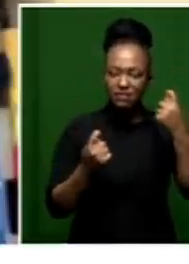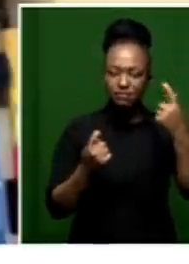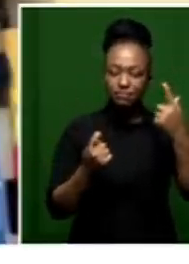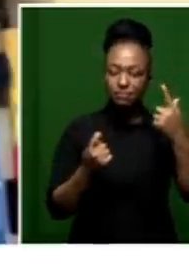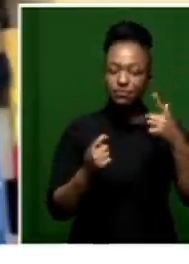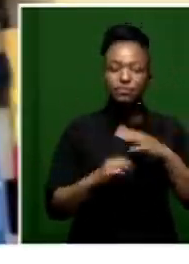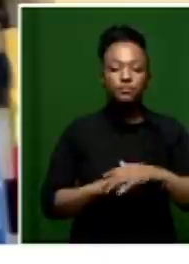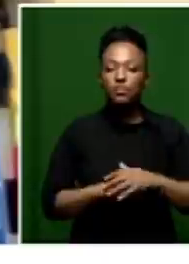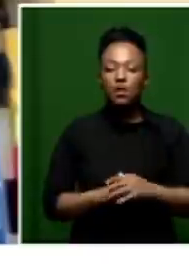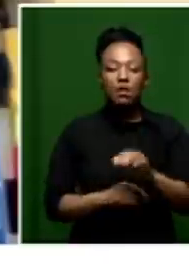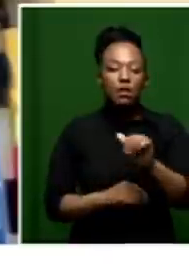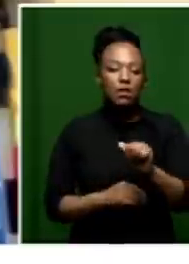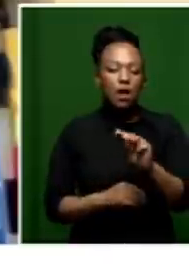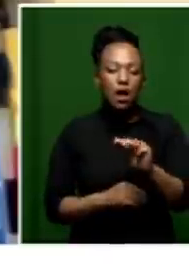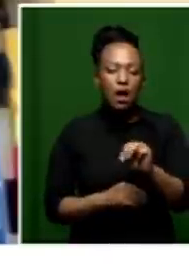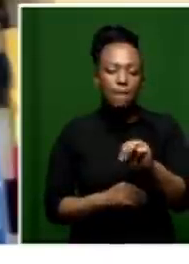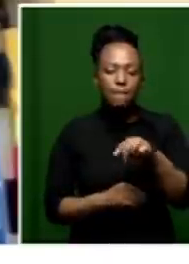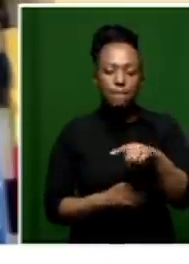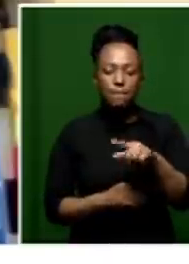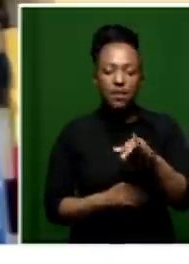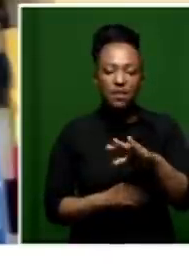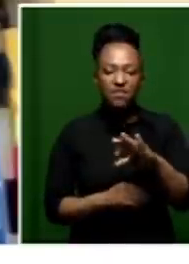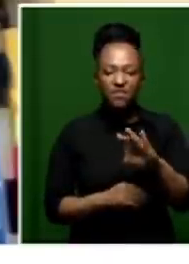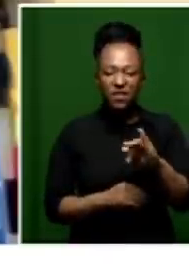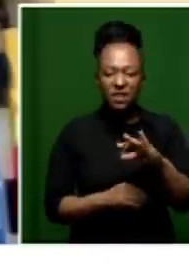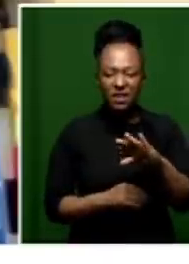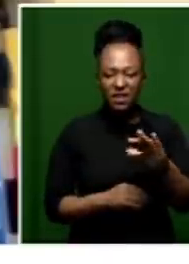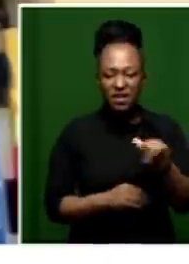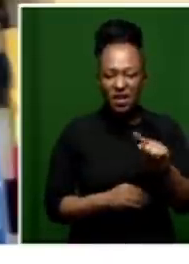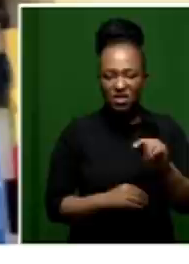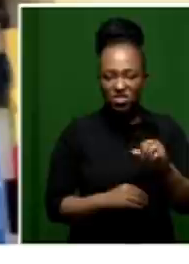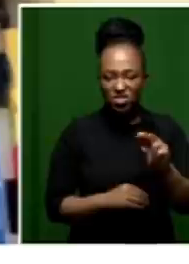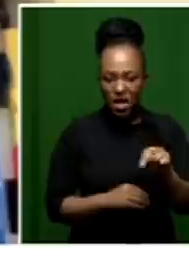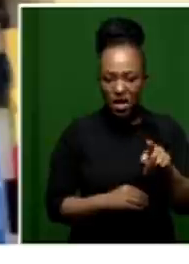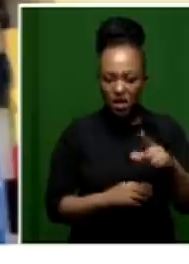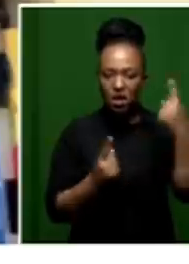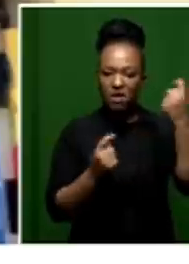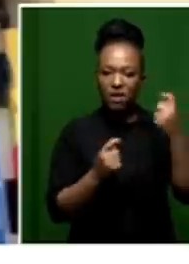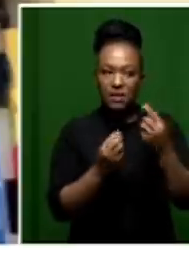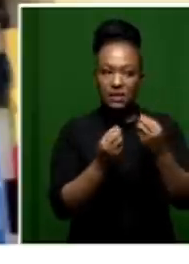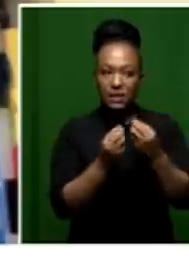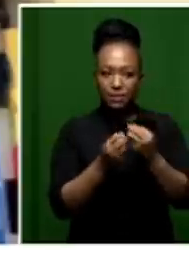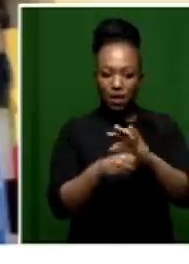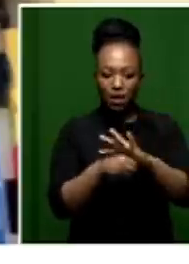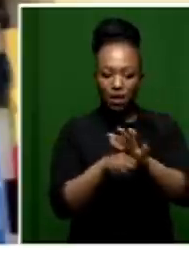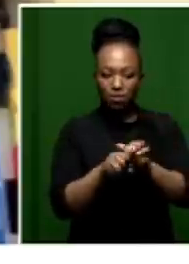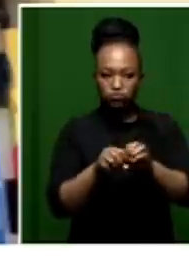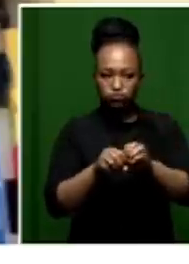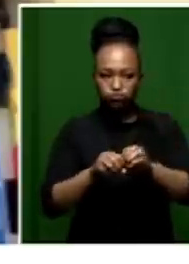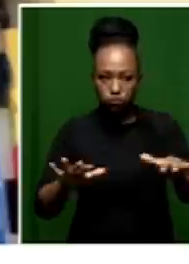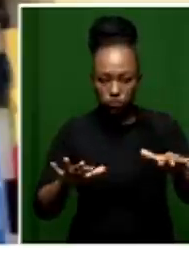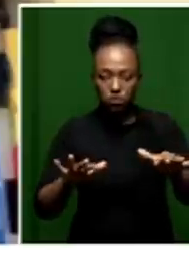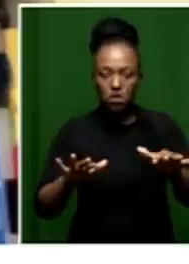means, an amplification event, it means once one have like outbreaks, yeah. And that's why we have to be very careful